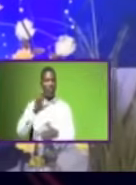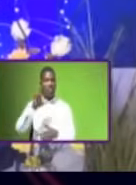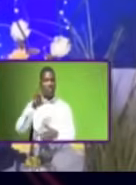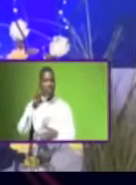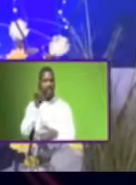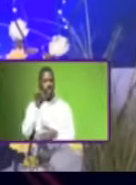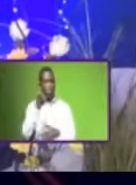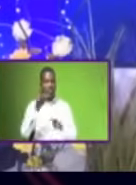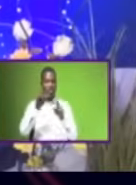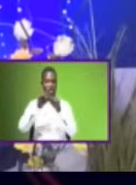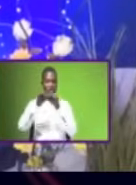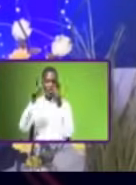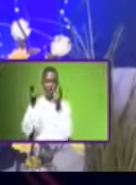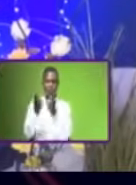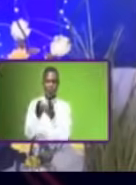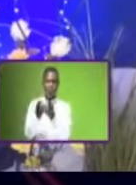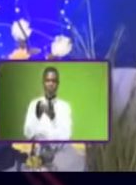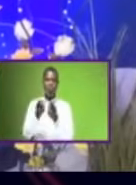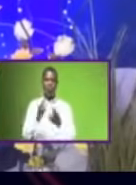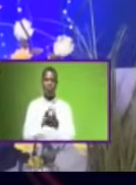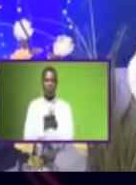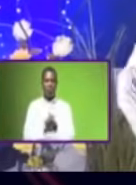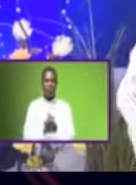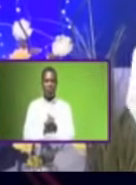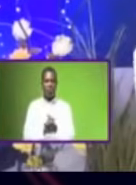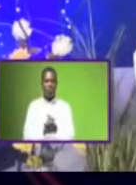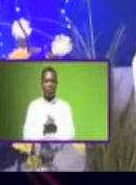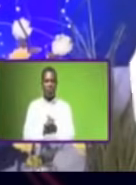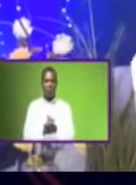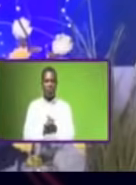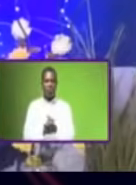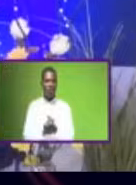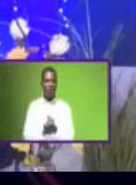the third group of people,